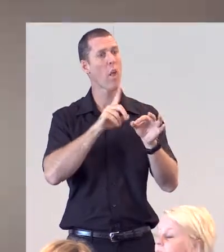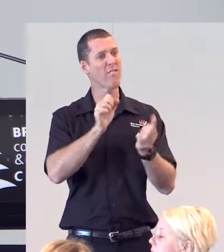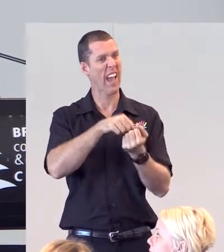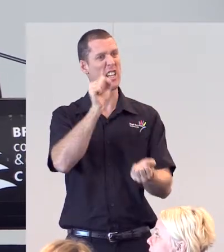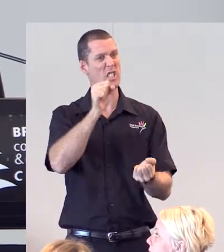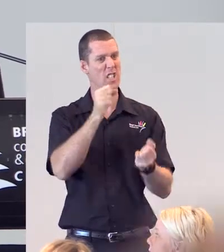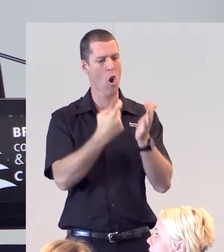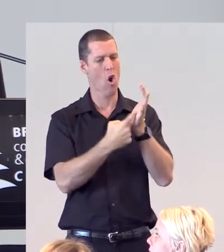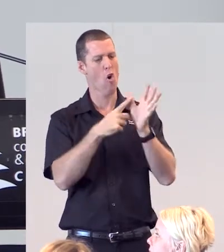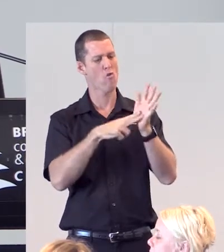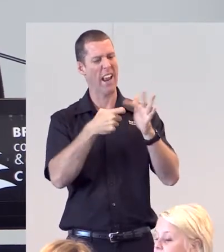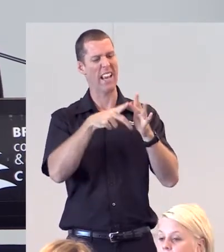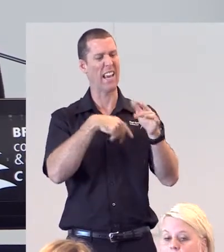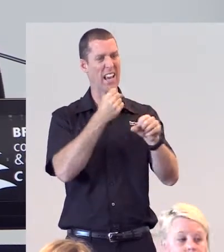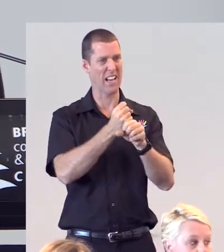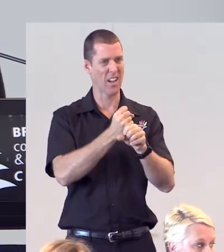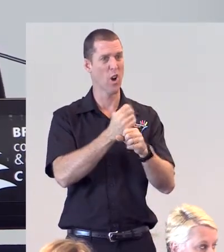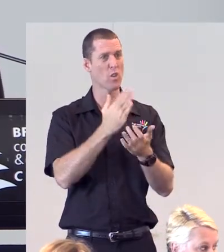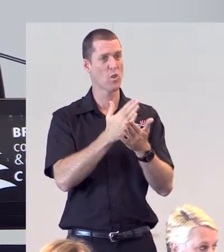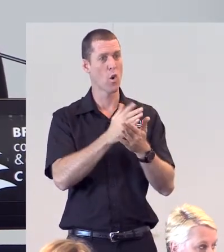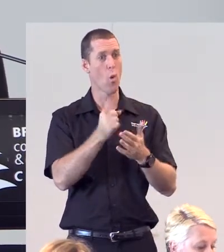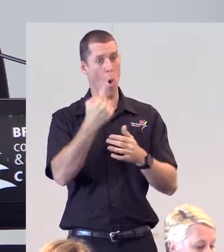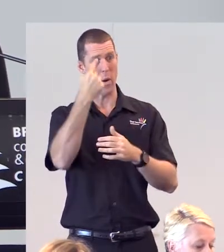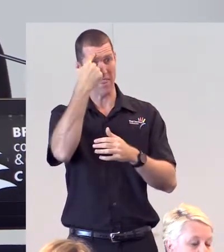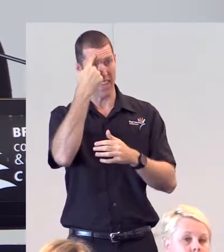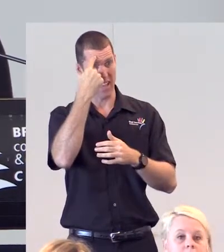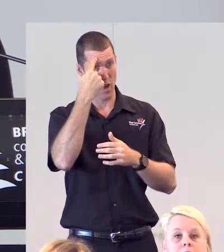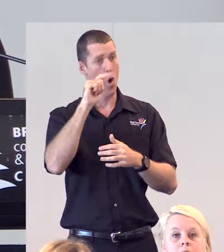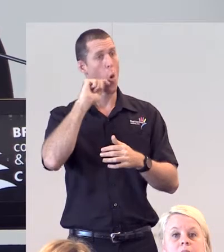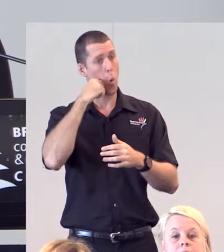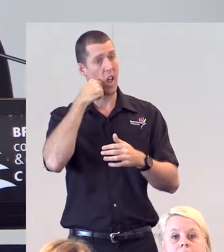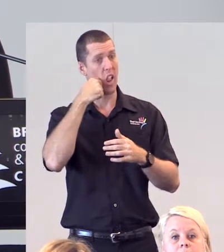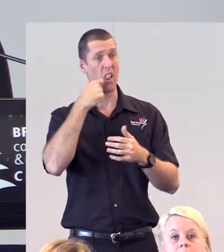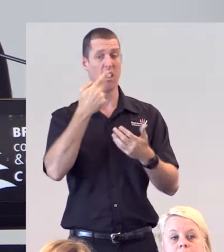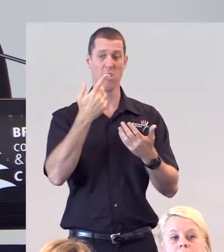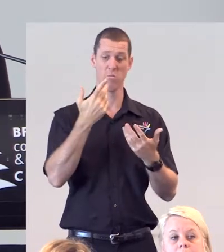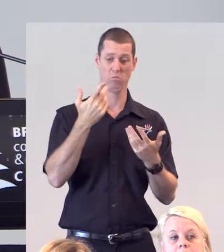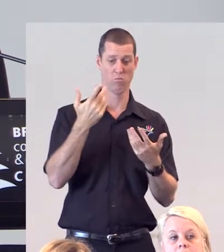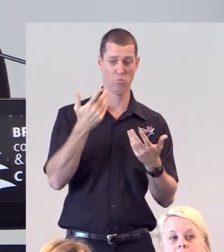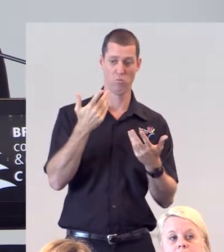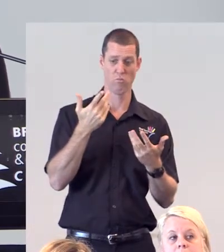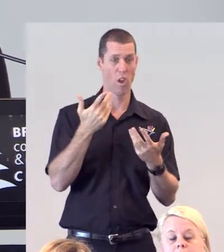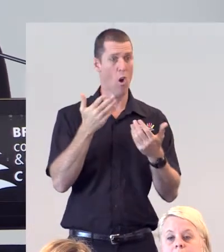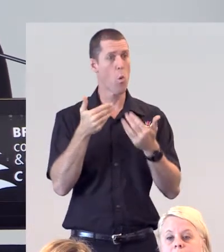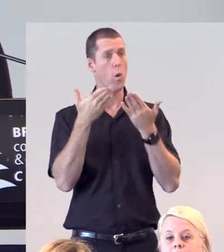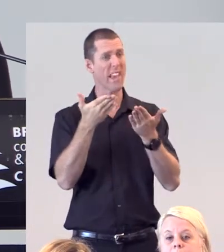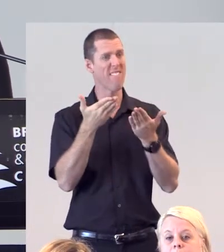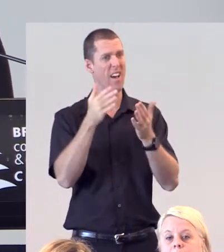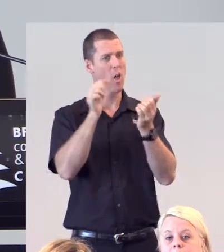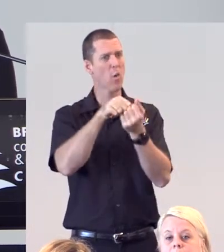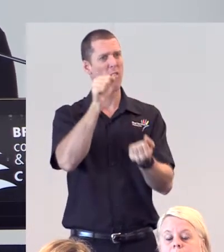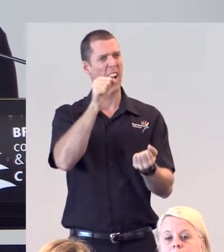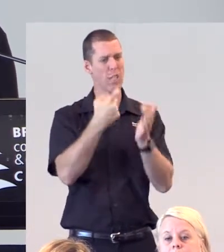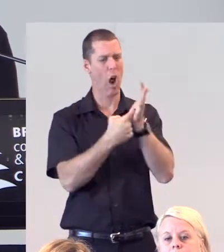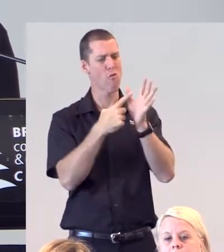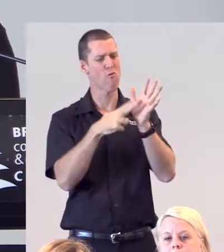It's basically what we're calling it. So what we're saying is we will give a qualification a ranking based upon its importance